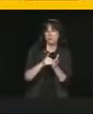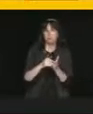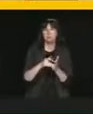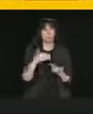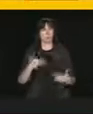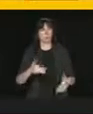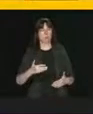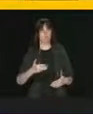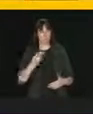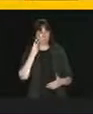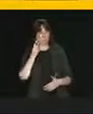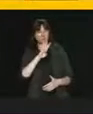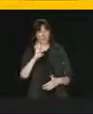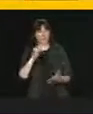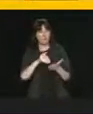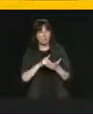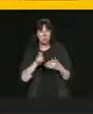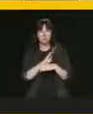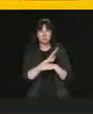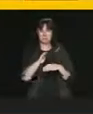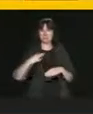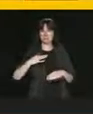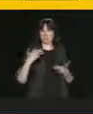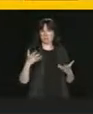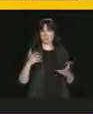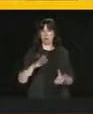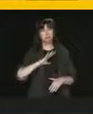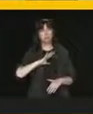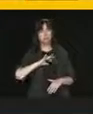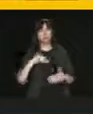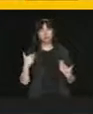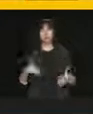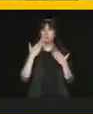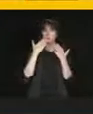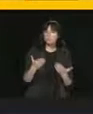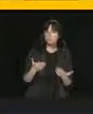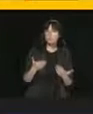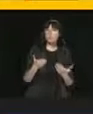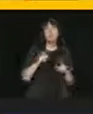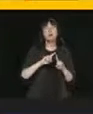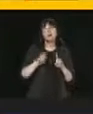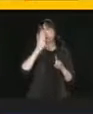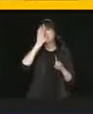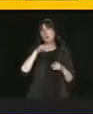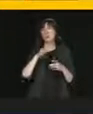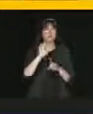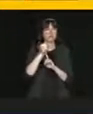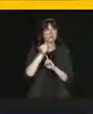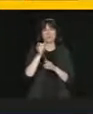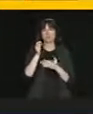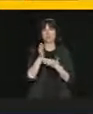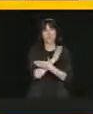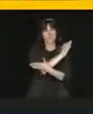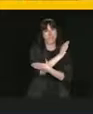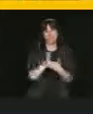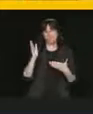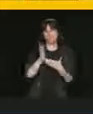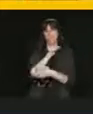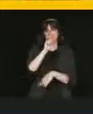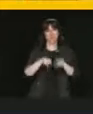44,000 businesses have applied for the wage subsidy. But we know that there are a range of different situations across the country,